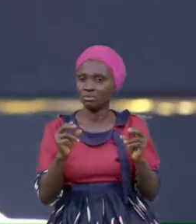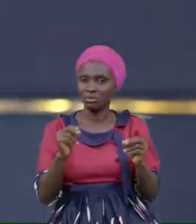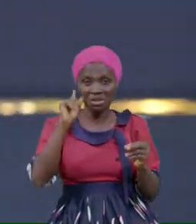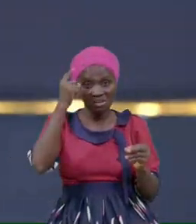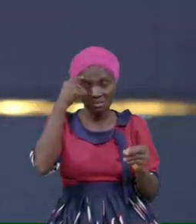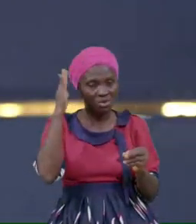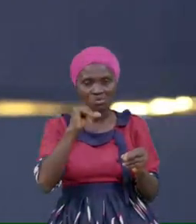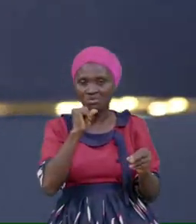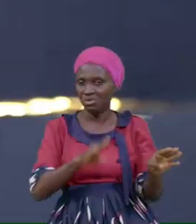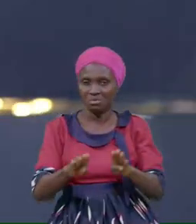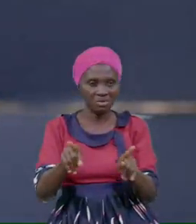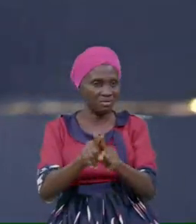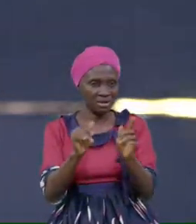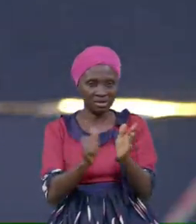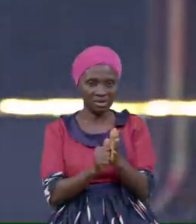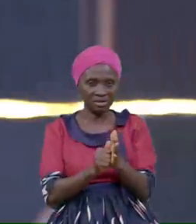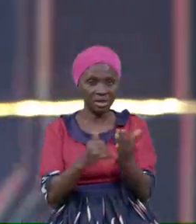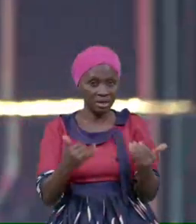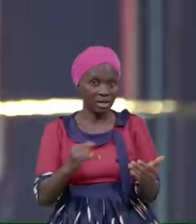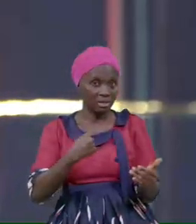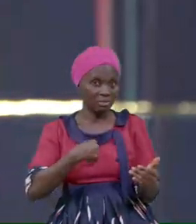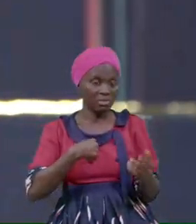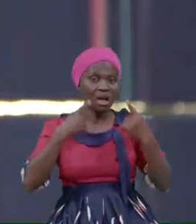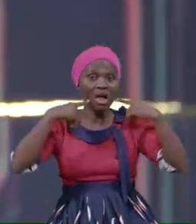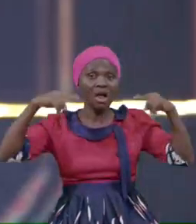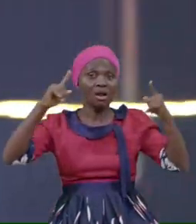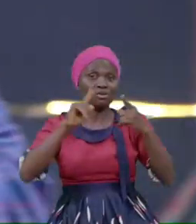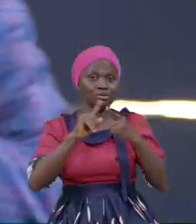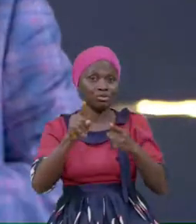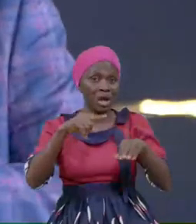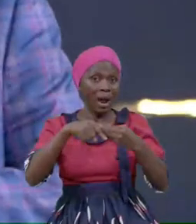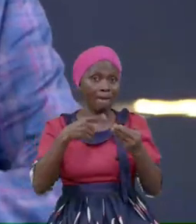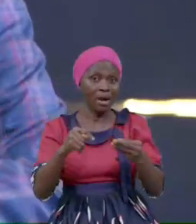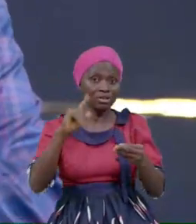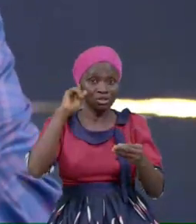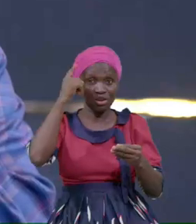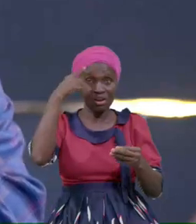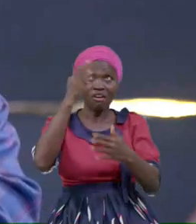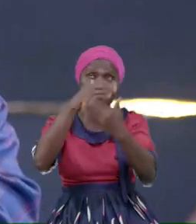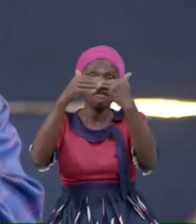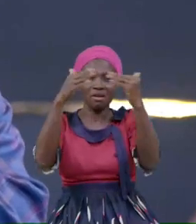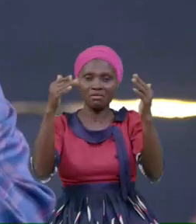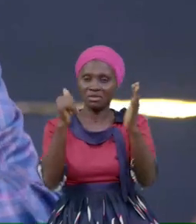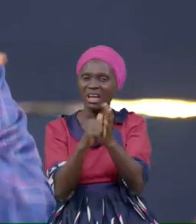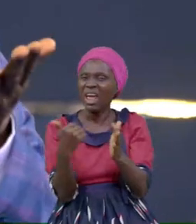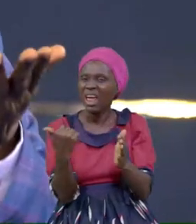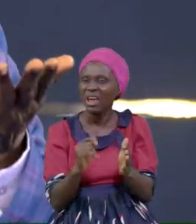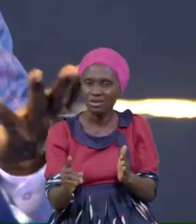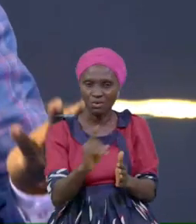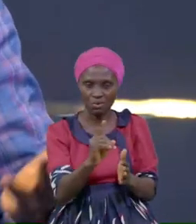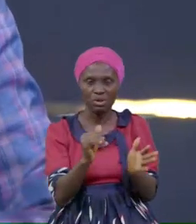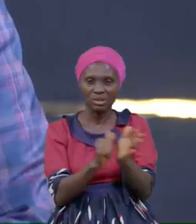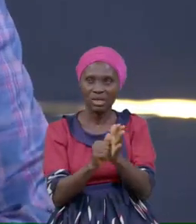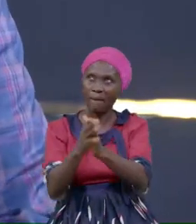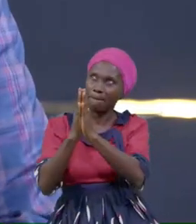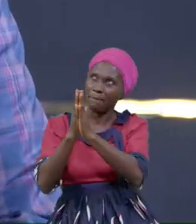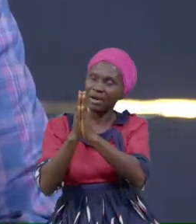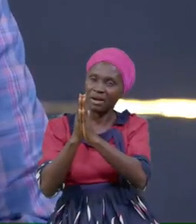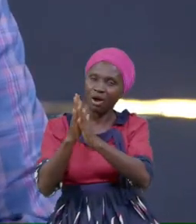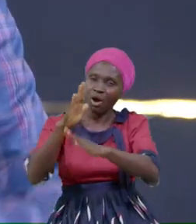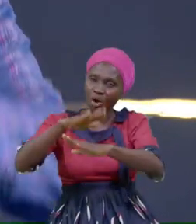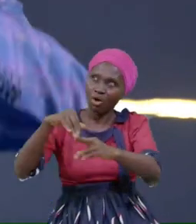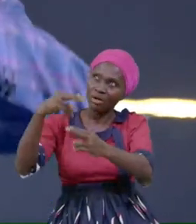of heaven that whosoever shall call on the name of the Lord shall be